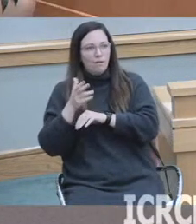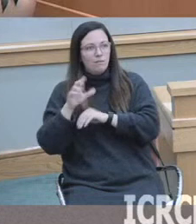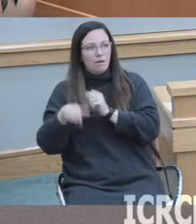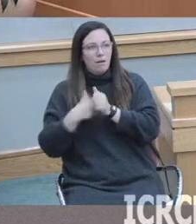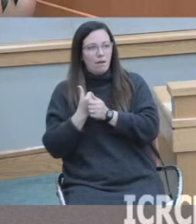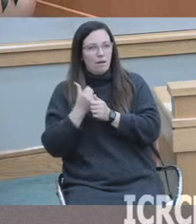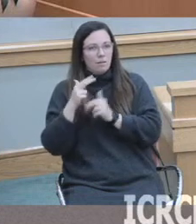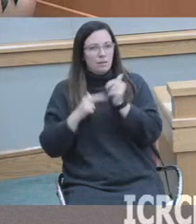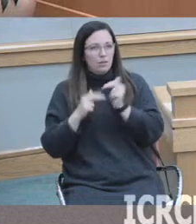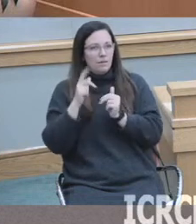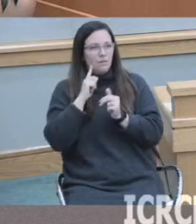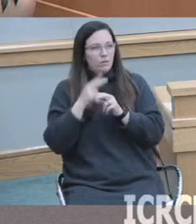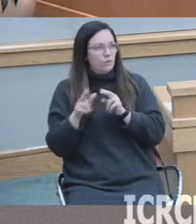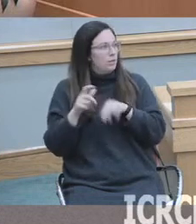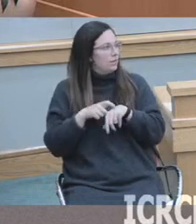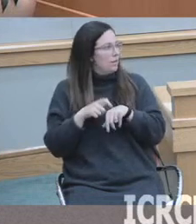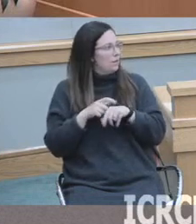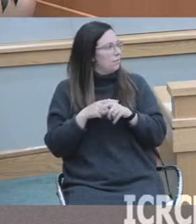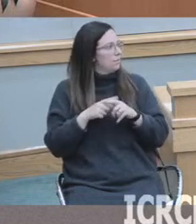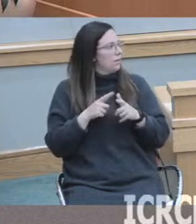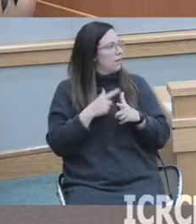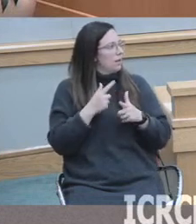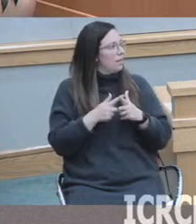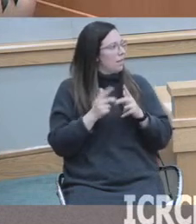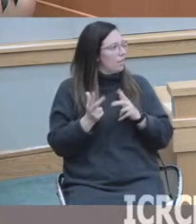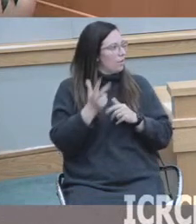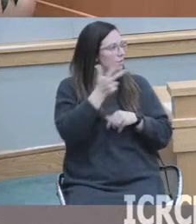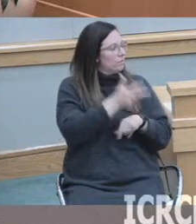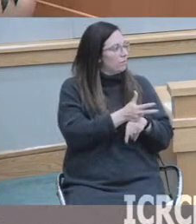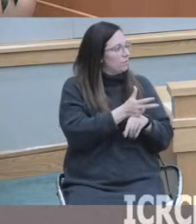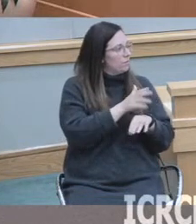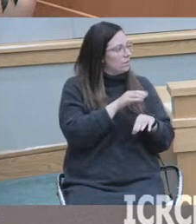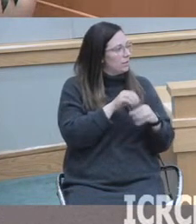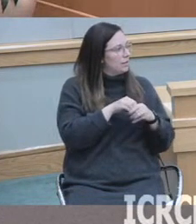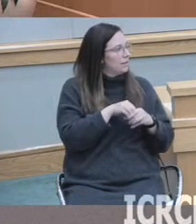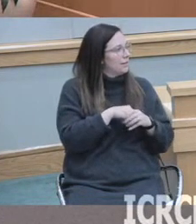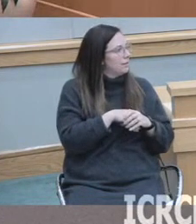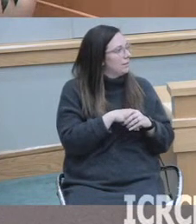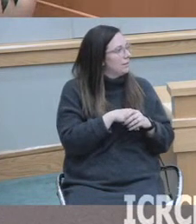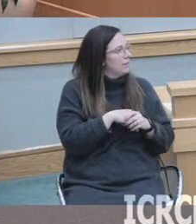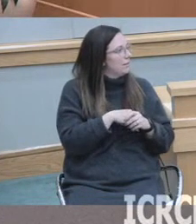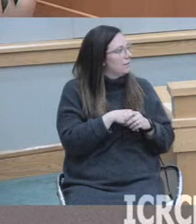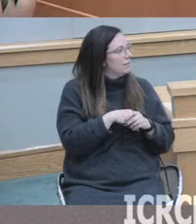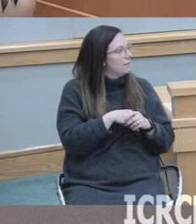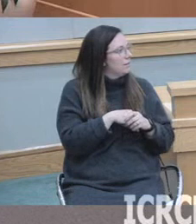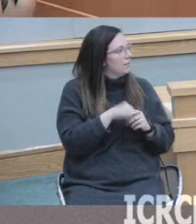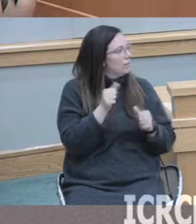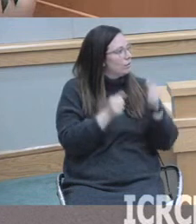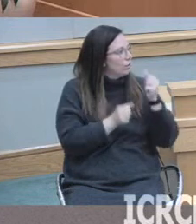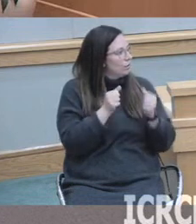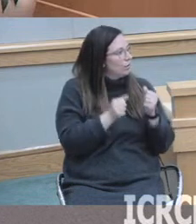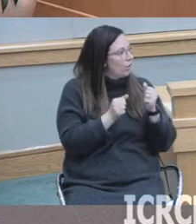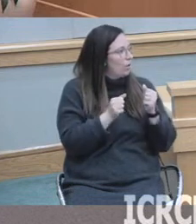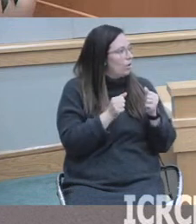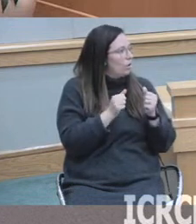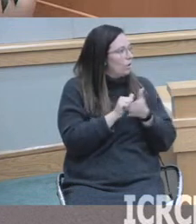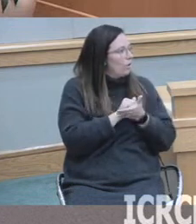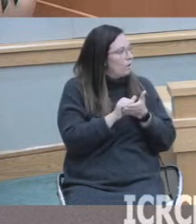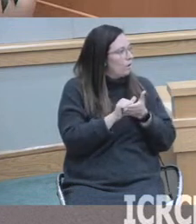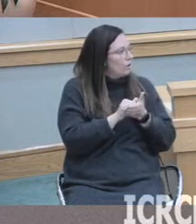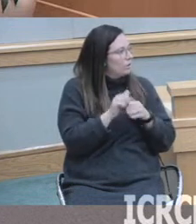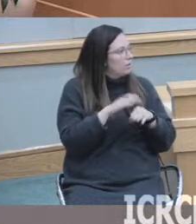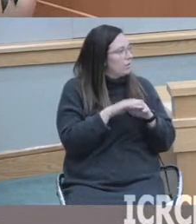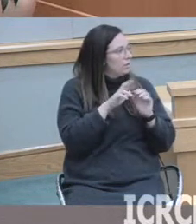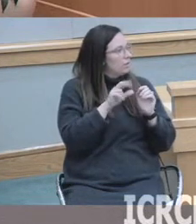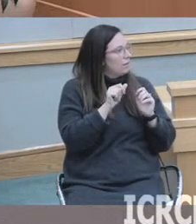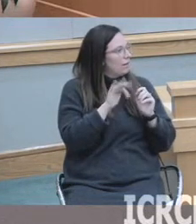now it's... Is that what they were doing? Well, and then they were moving it down and parking in the car wash on Reading Road in Evendale. So